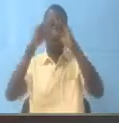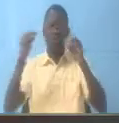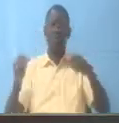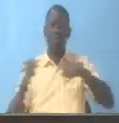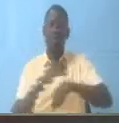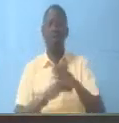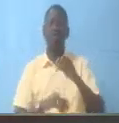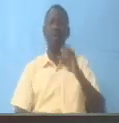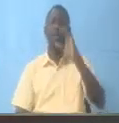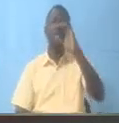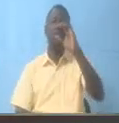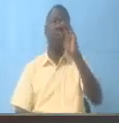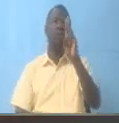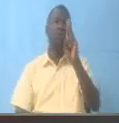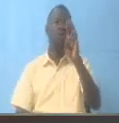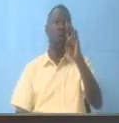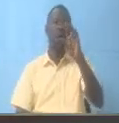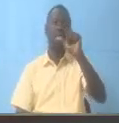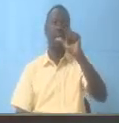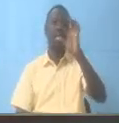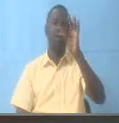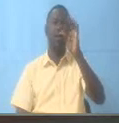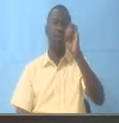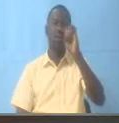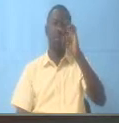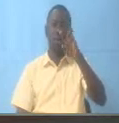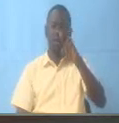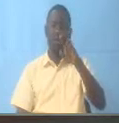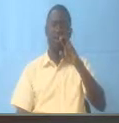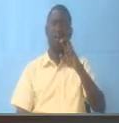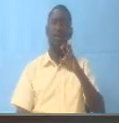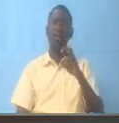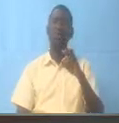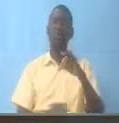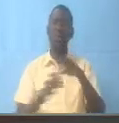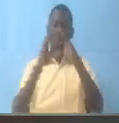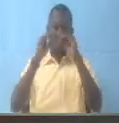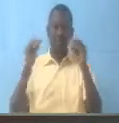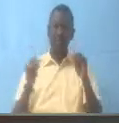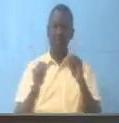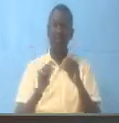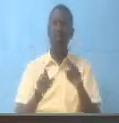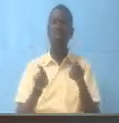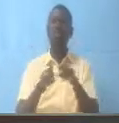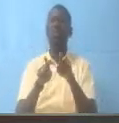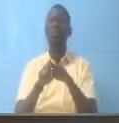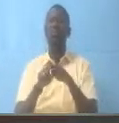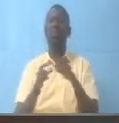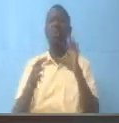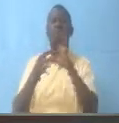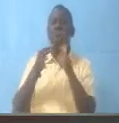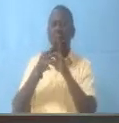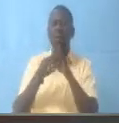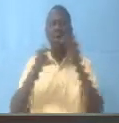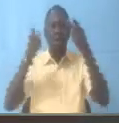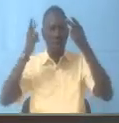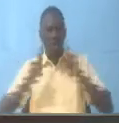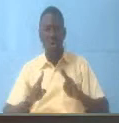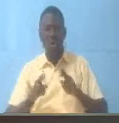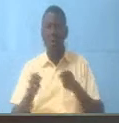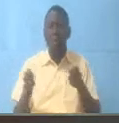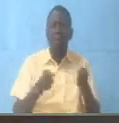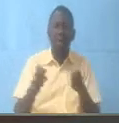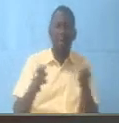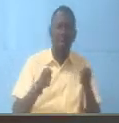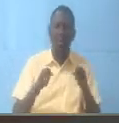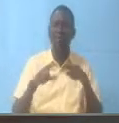curator with estate matters, company law, company matters, things like that. Gannaaw loolu it mën nañ laa toxali tamit ci